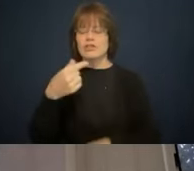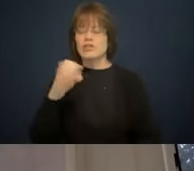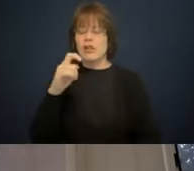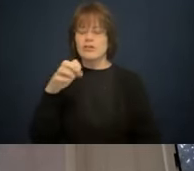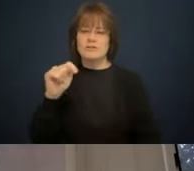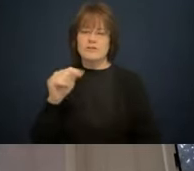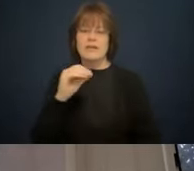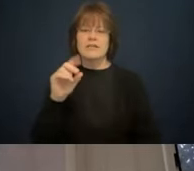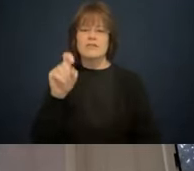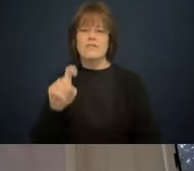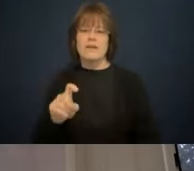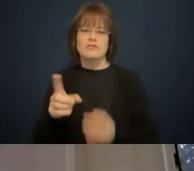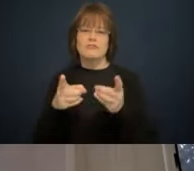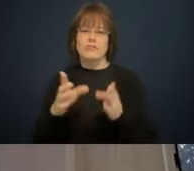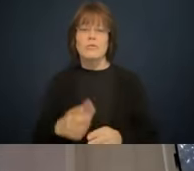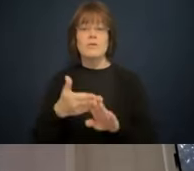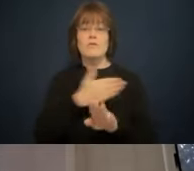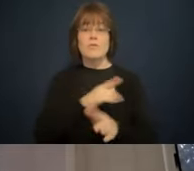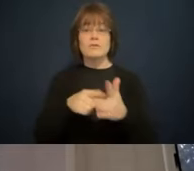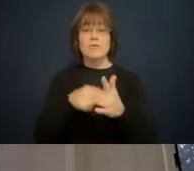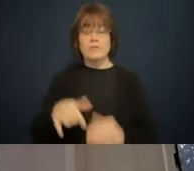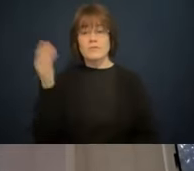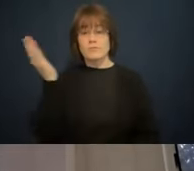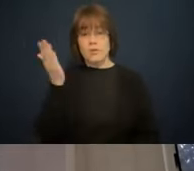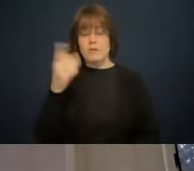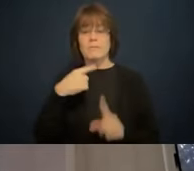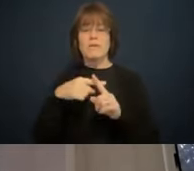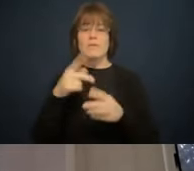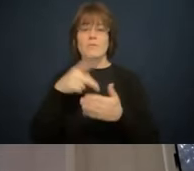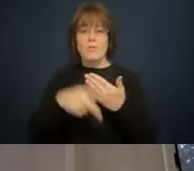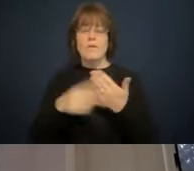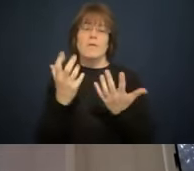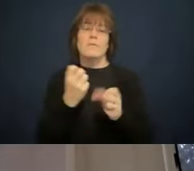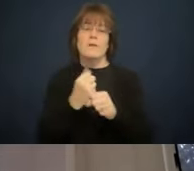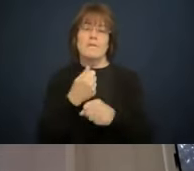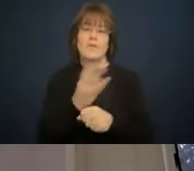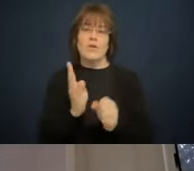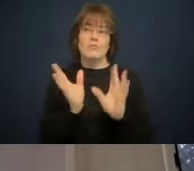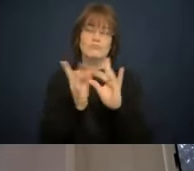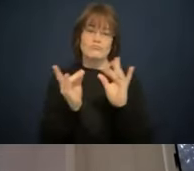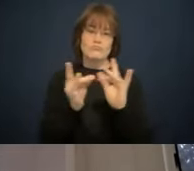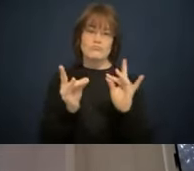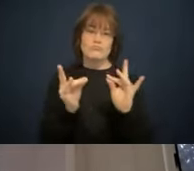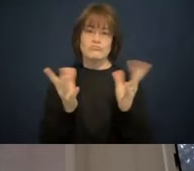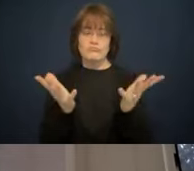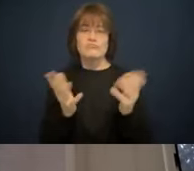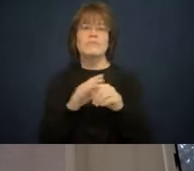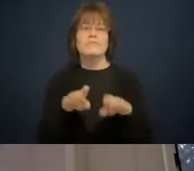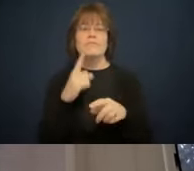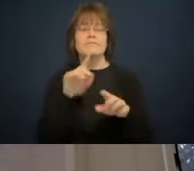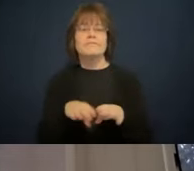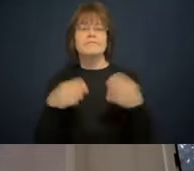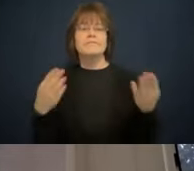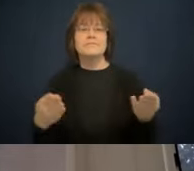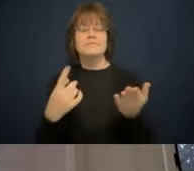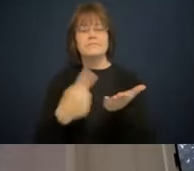Director. Before we start the presentations in the program, I want to make a few opening remarks